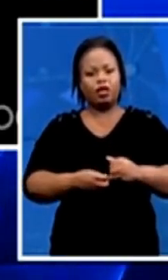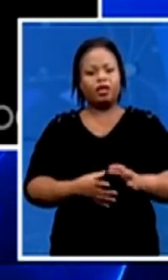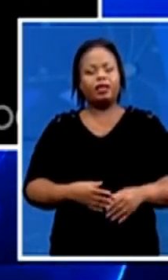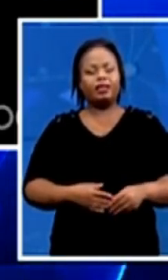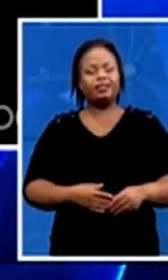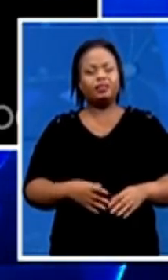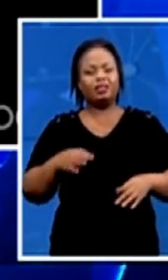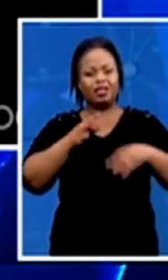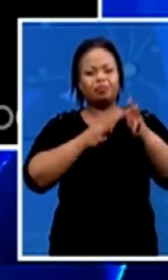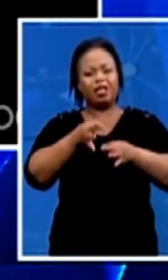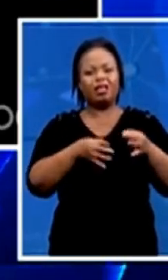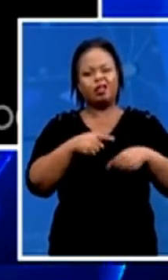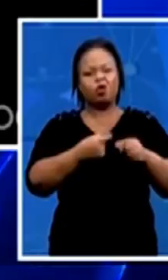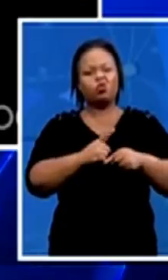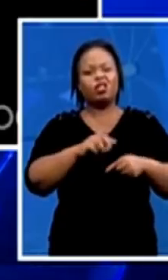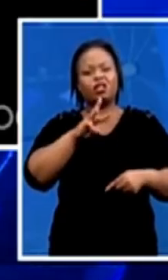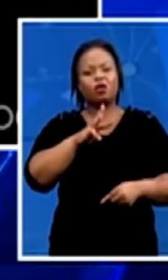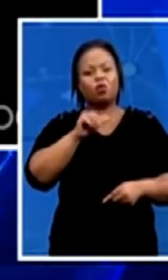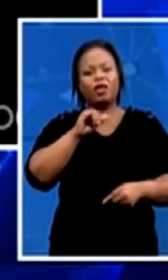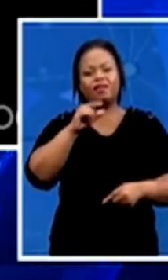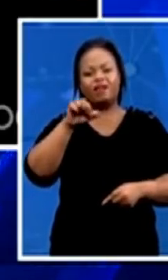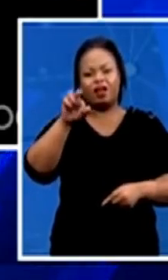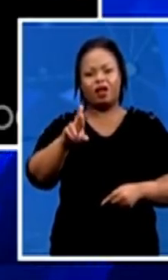And we quote S versus Makwanyane,